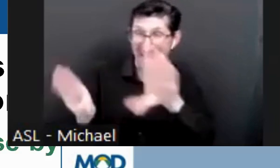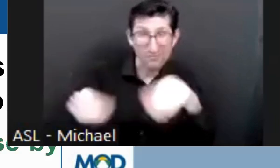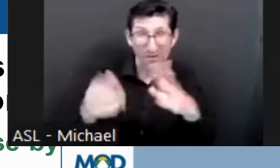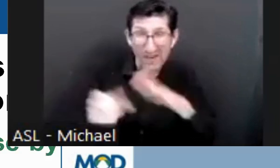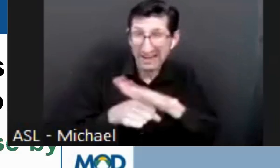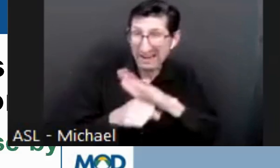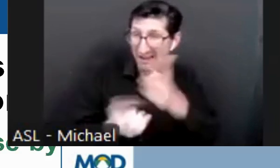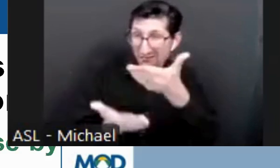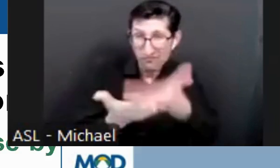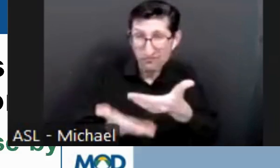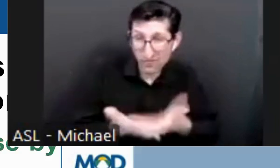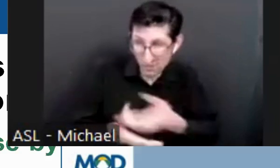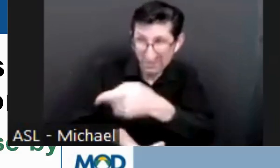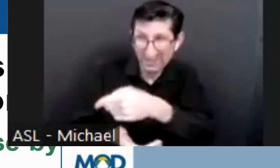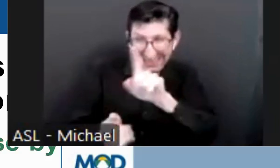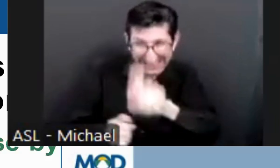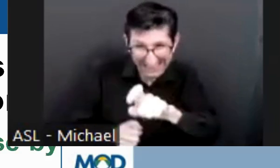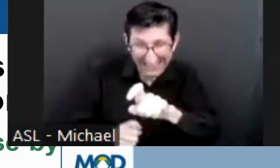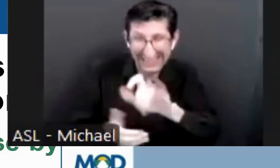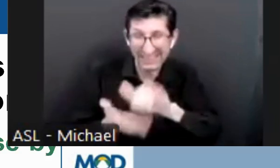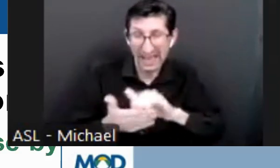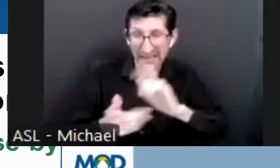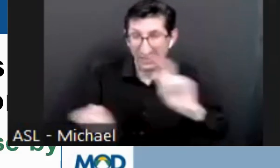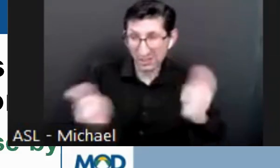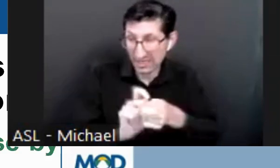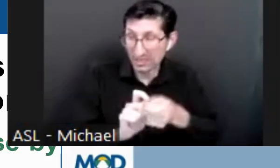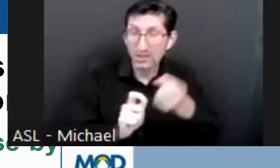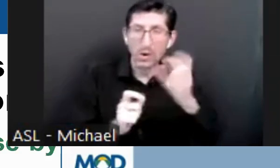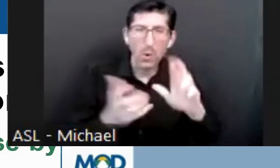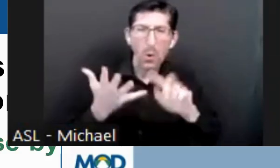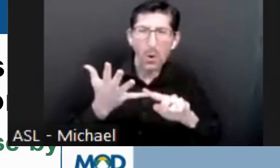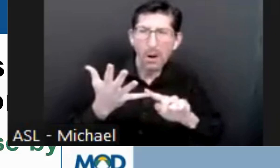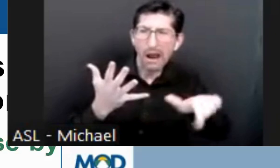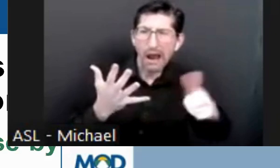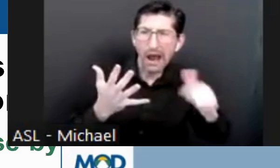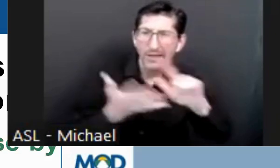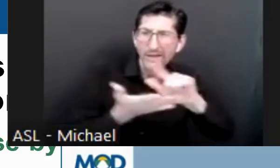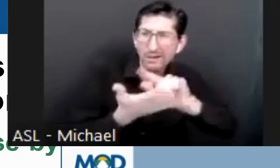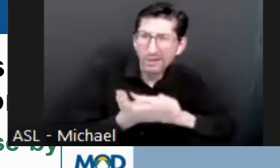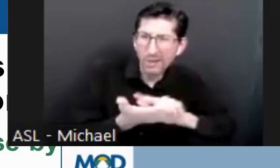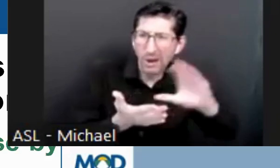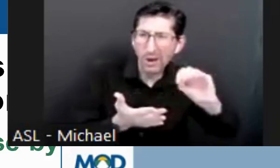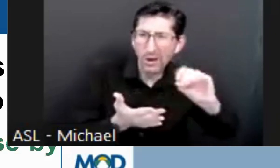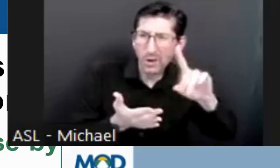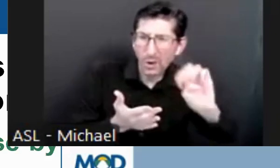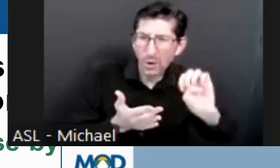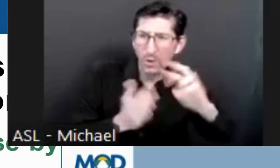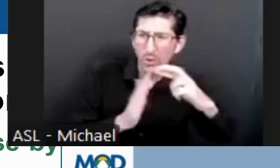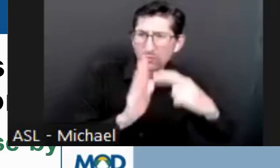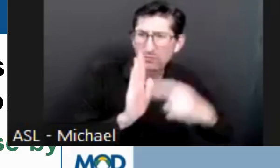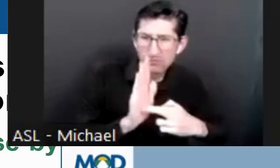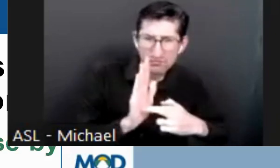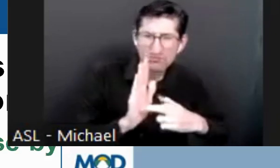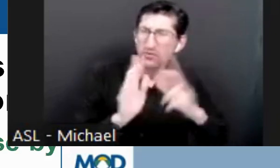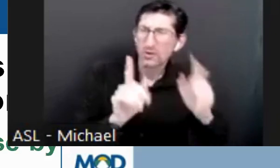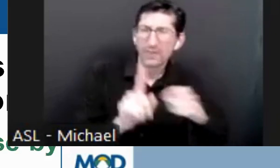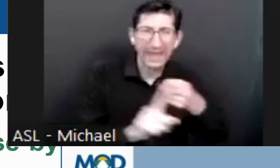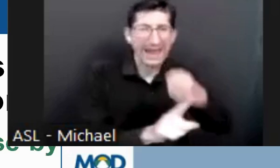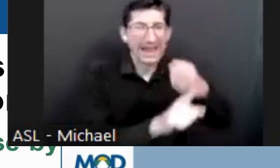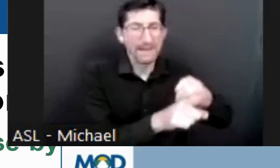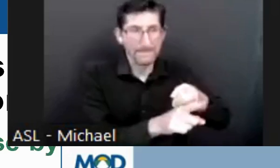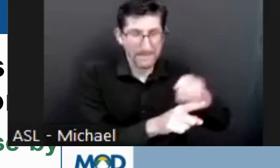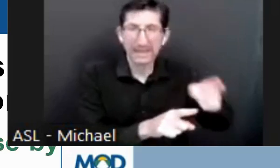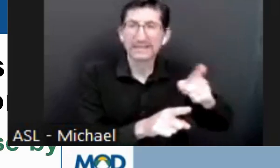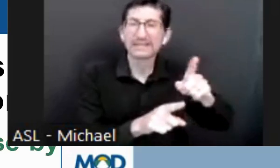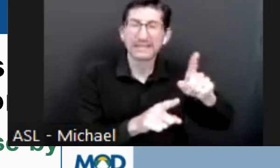accommodation or modification is necessary, or if there's some other law, code, or rule that interferes with the housing provider's ability to grant